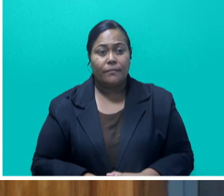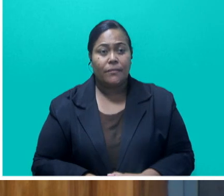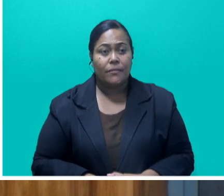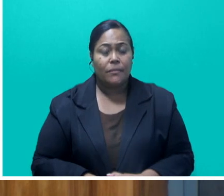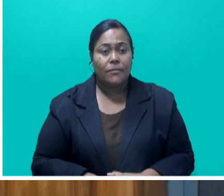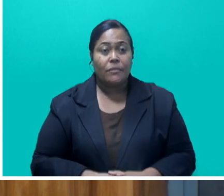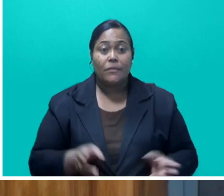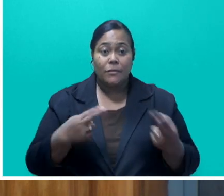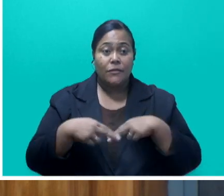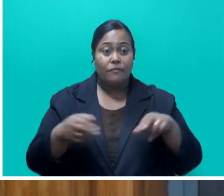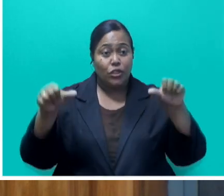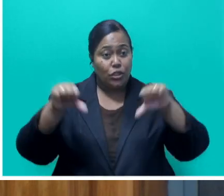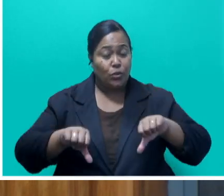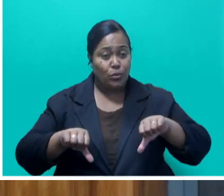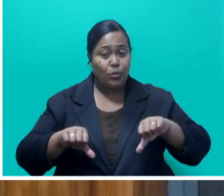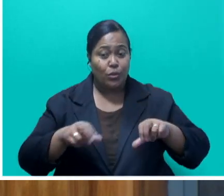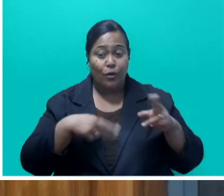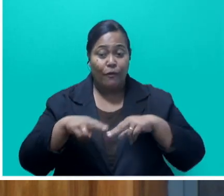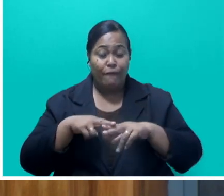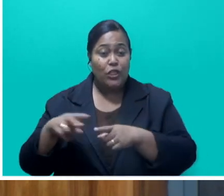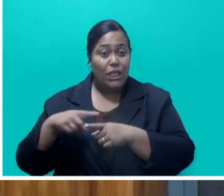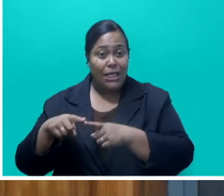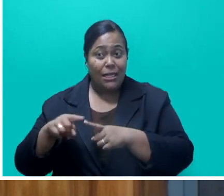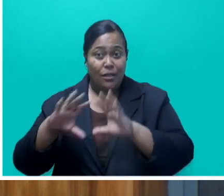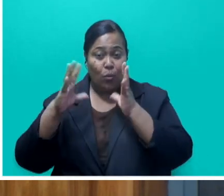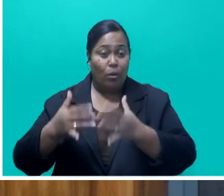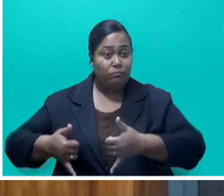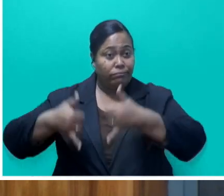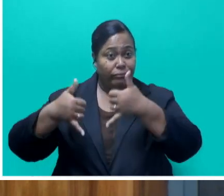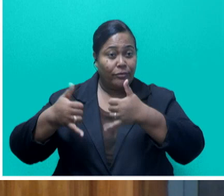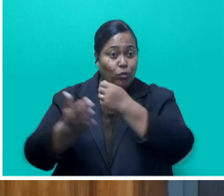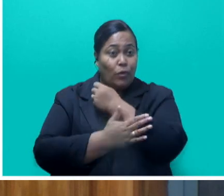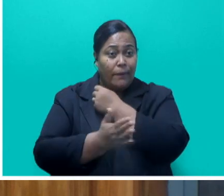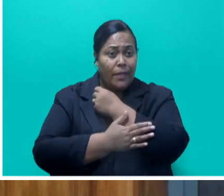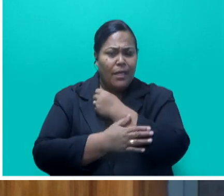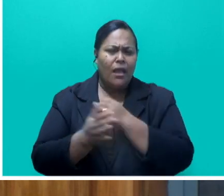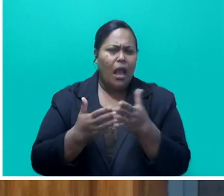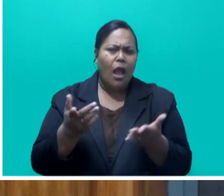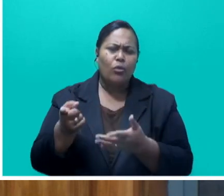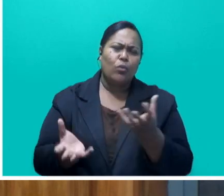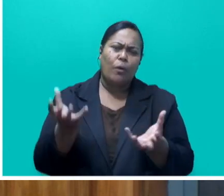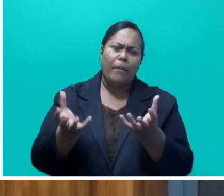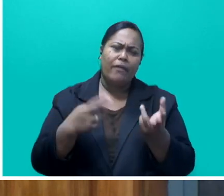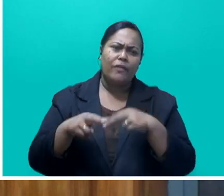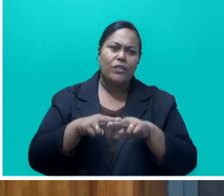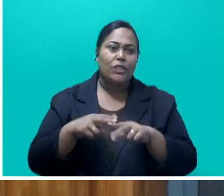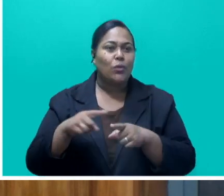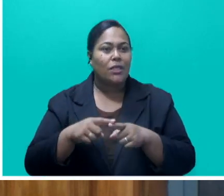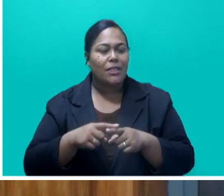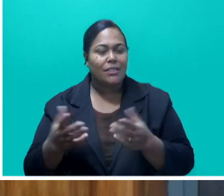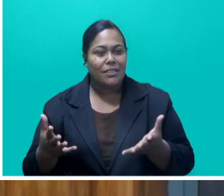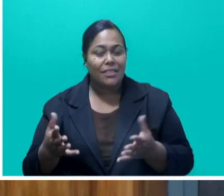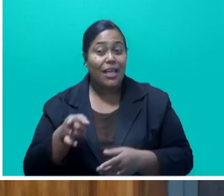Fiji losing the Fiji-England World Cup rugby match, of how he compared Fiji to England. He